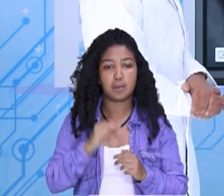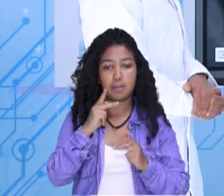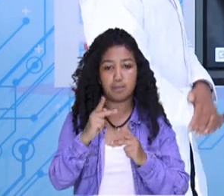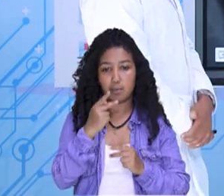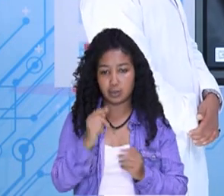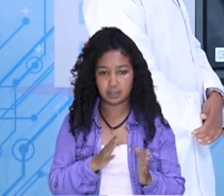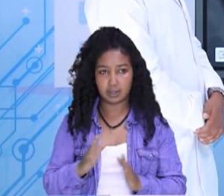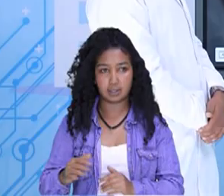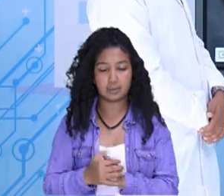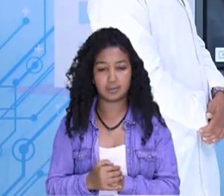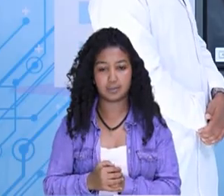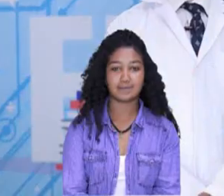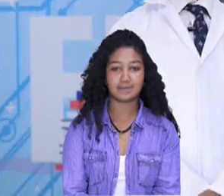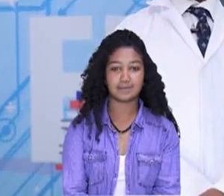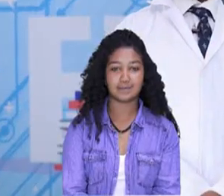protein synthesis.